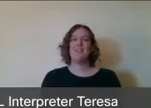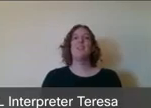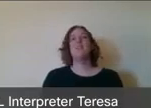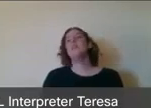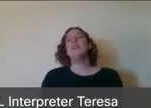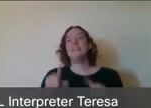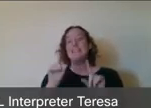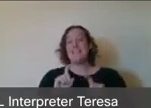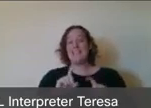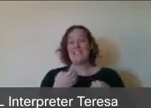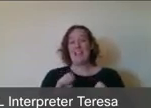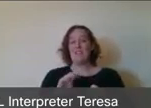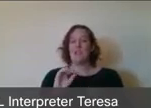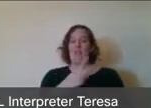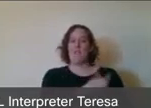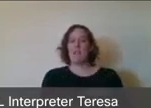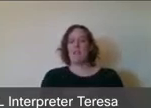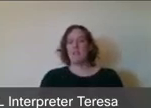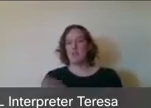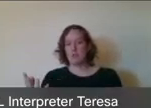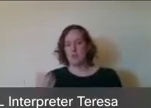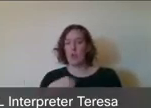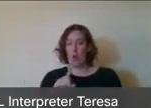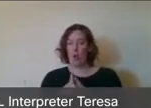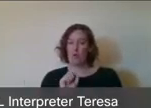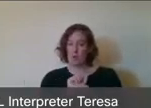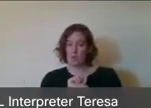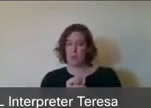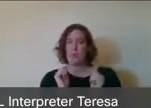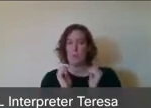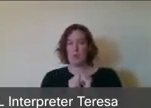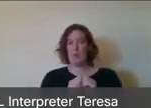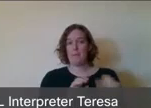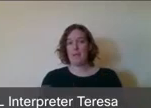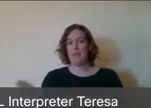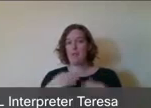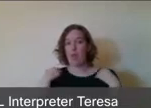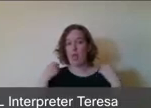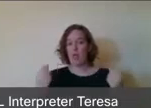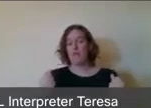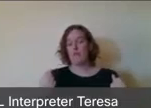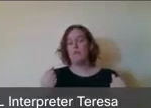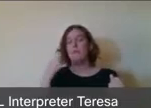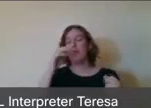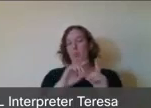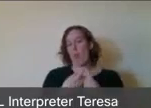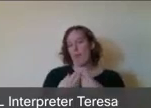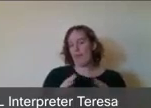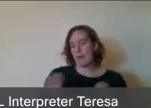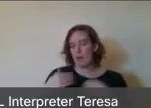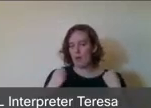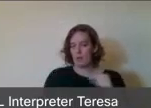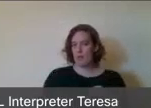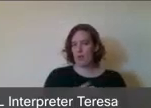vaccine distribution. We also worked closely with Behavioral Health, the Department of Behavioral Health, on resources